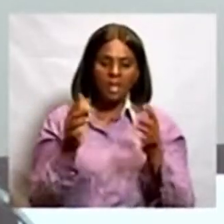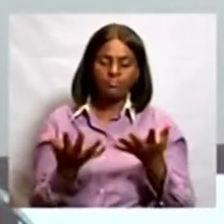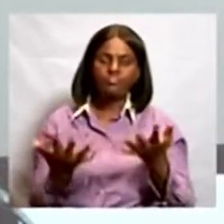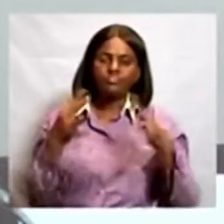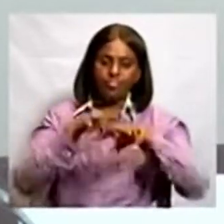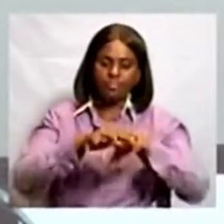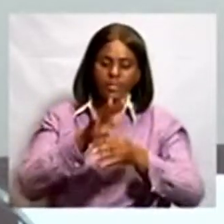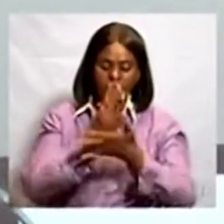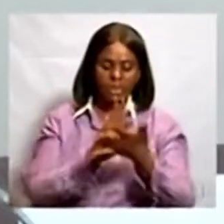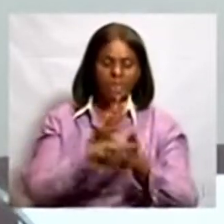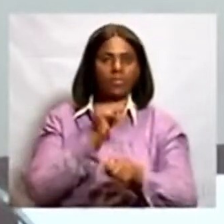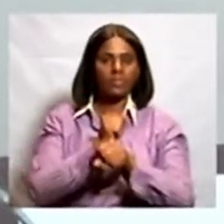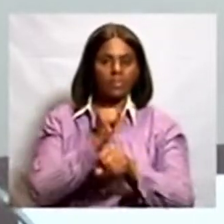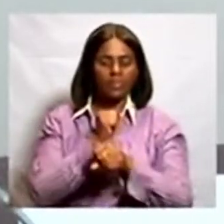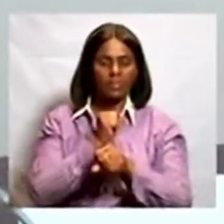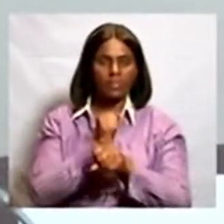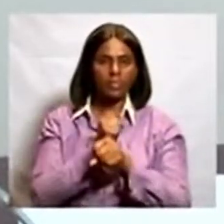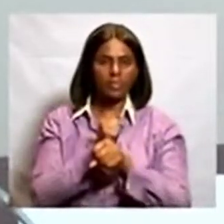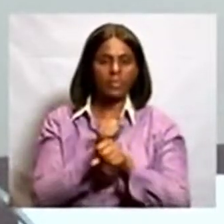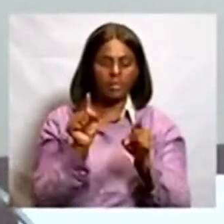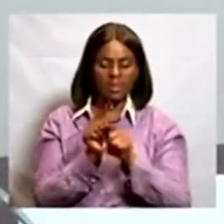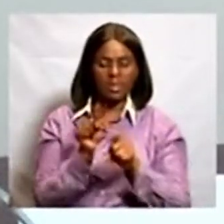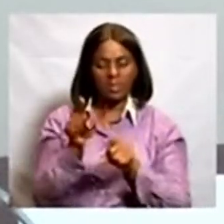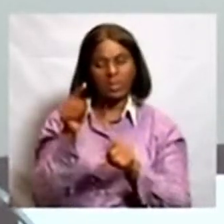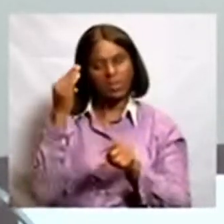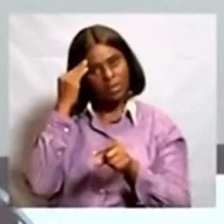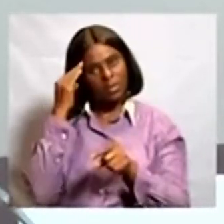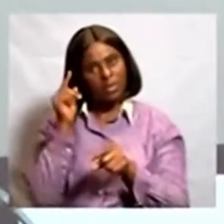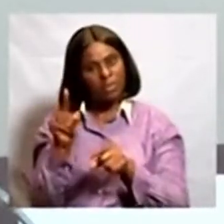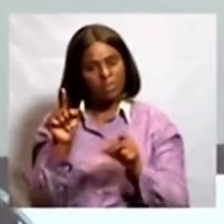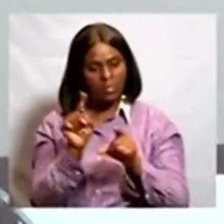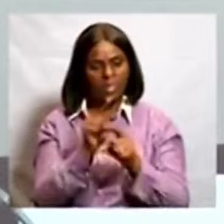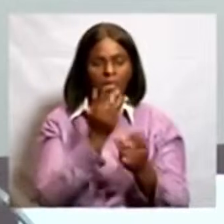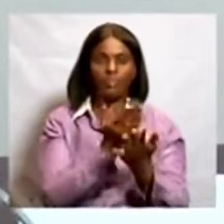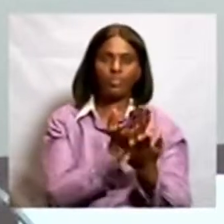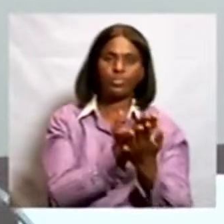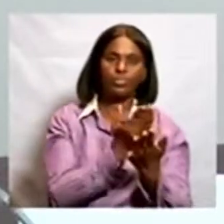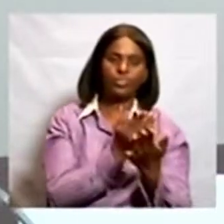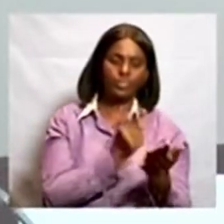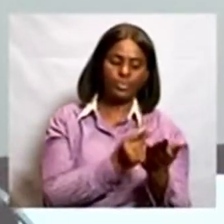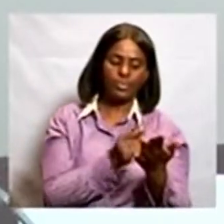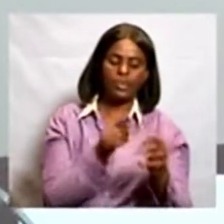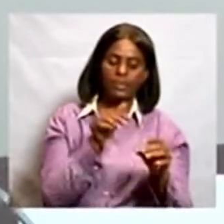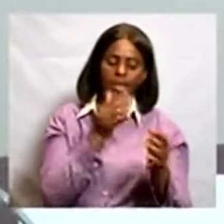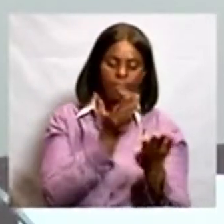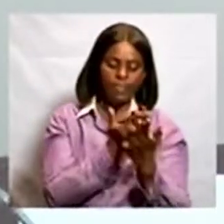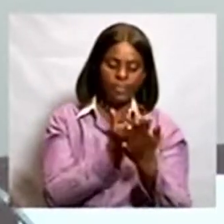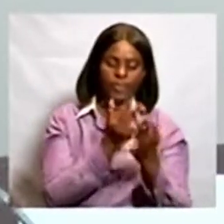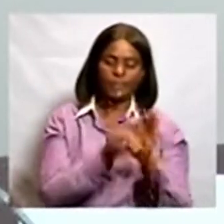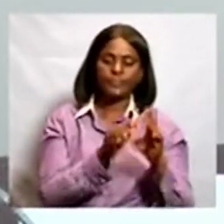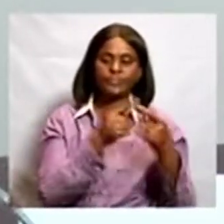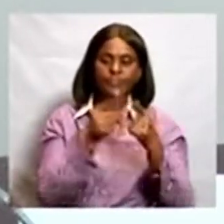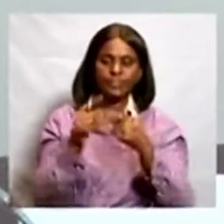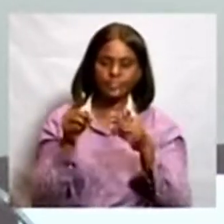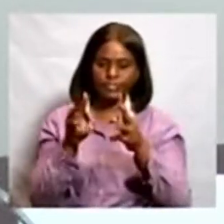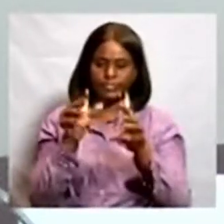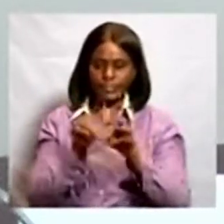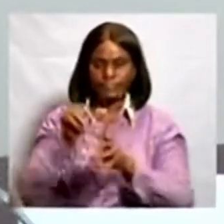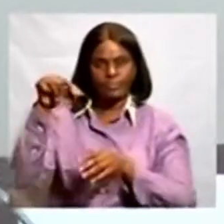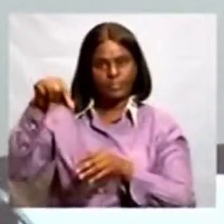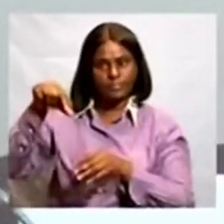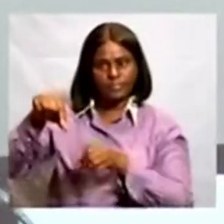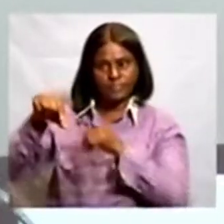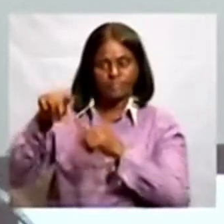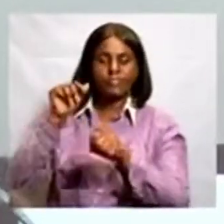streamlined some functions to take into account the proposal on the different actors in the